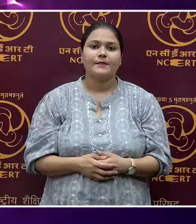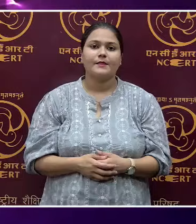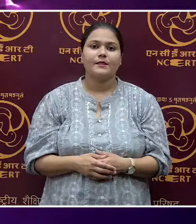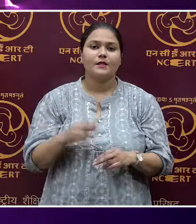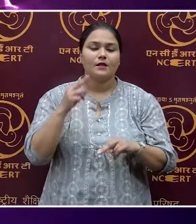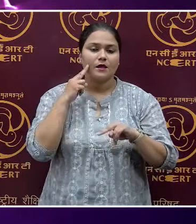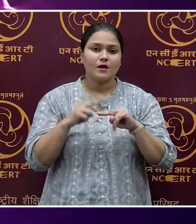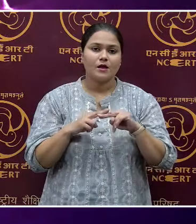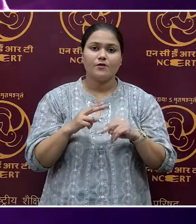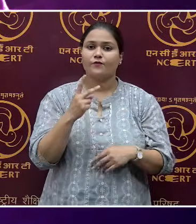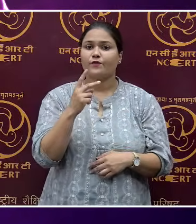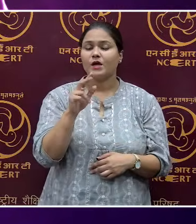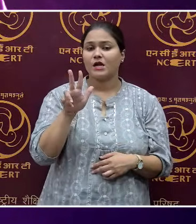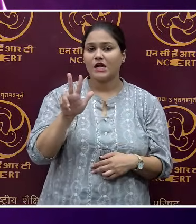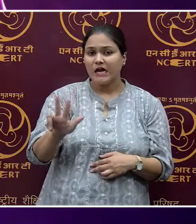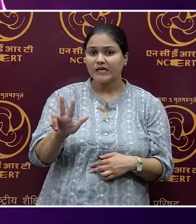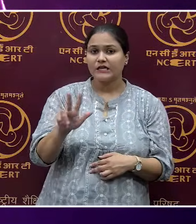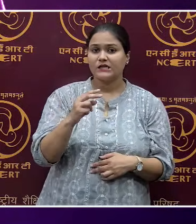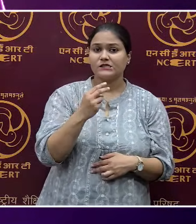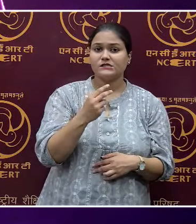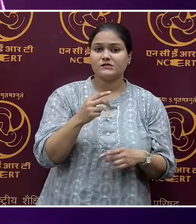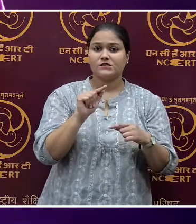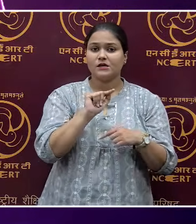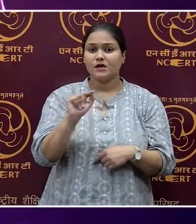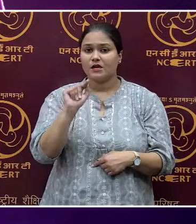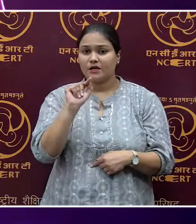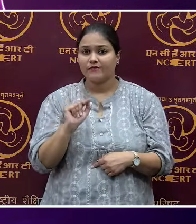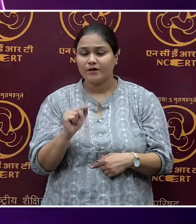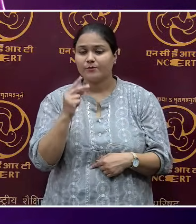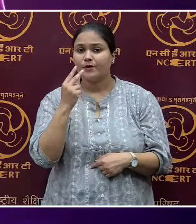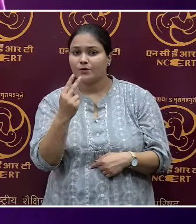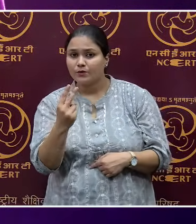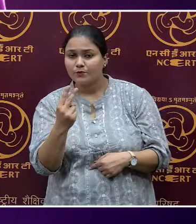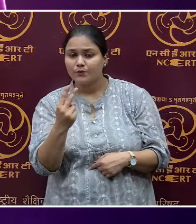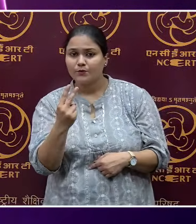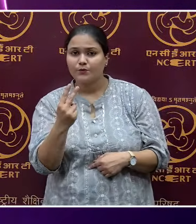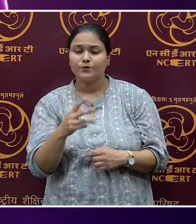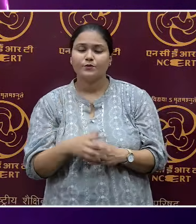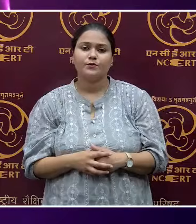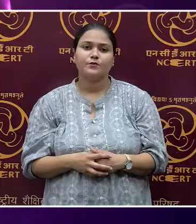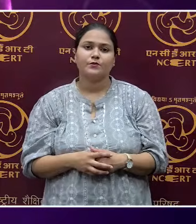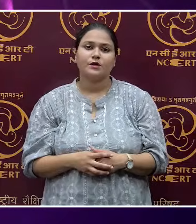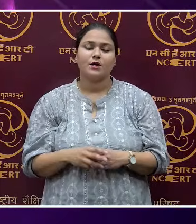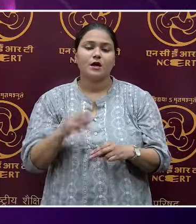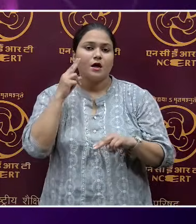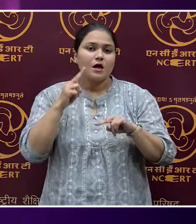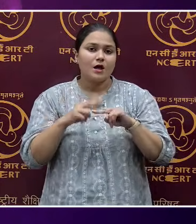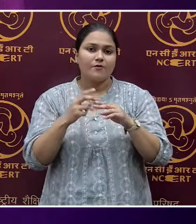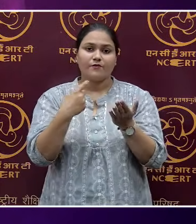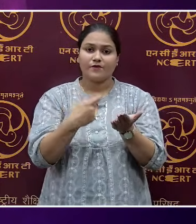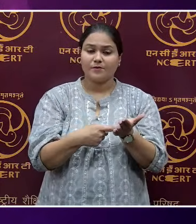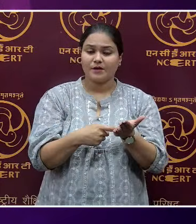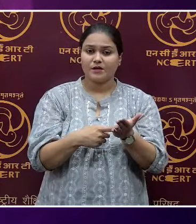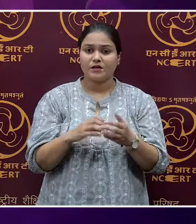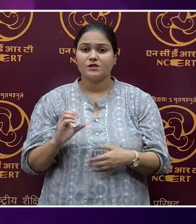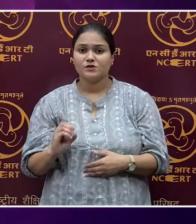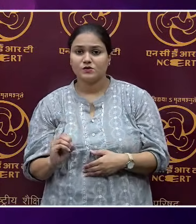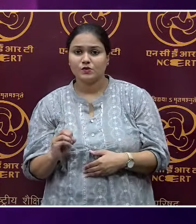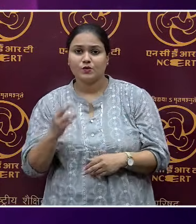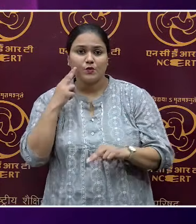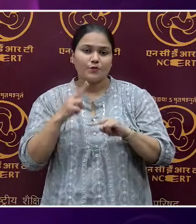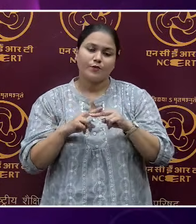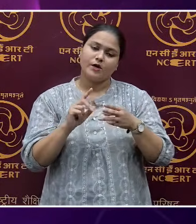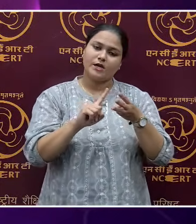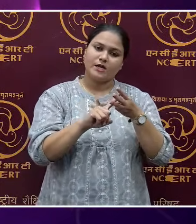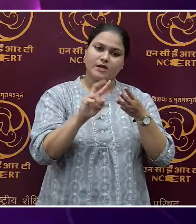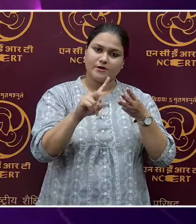is divided by 2, if it is, as I earlier explained you, if it is divided by 2, if the remainder is 0, it means it is an even number. Okay.